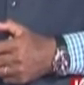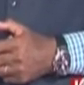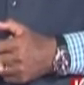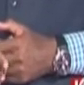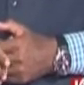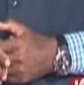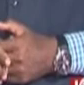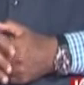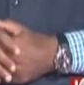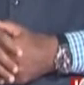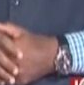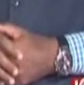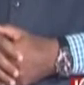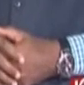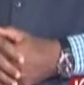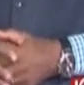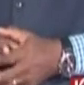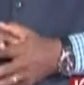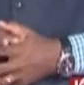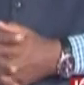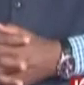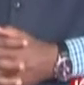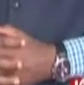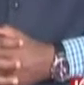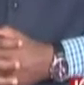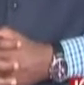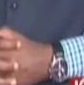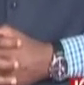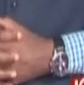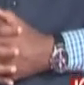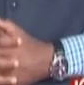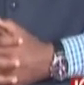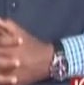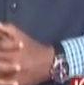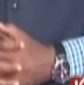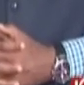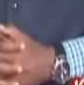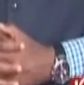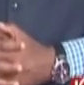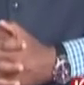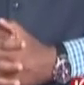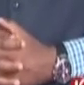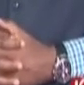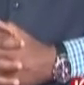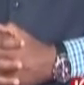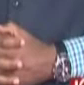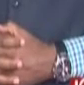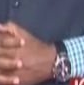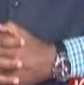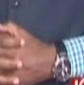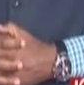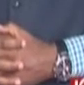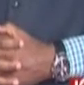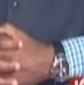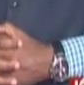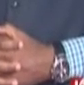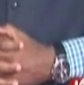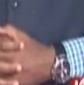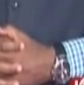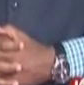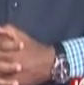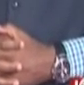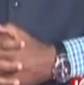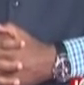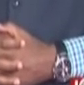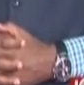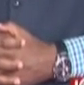late Monday. And the Vice President, Dr. Mahamudu Bawumia, said government approach to tackling the pandemic will be driven by science